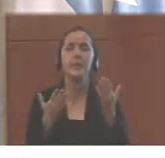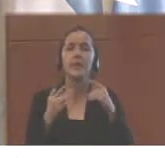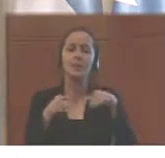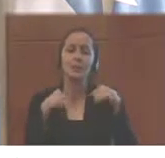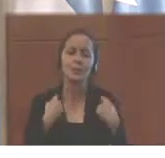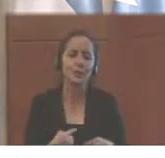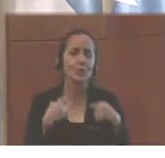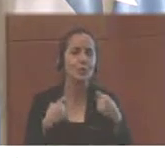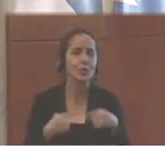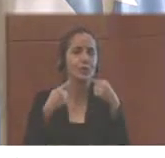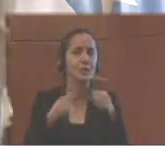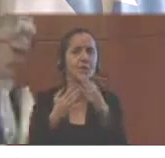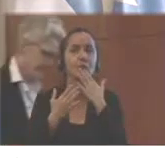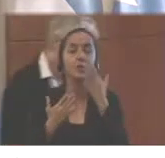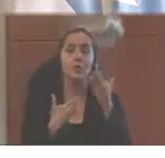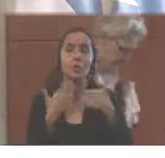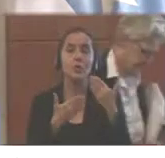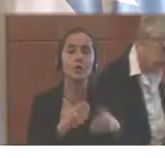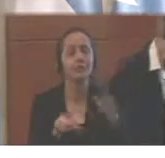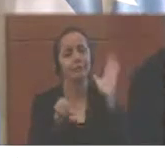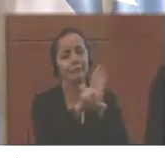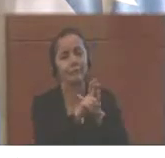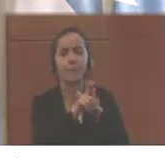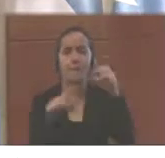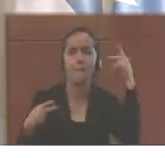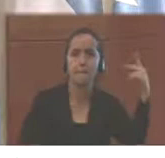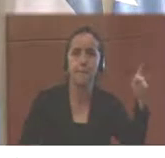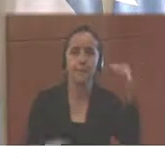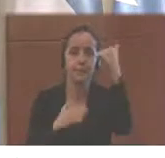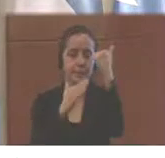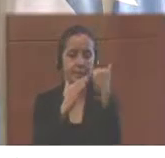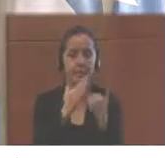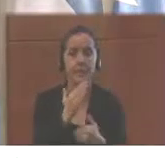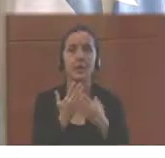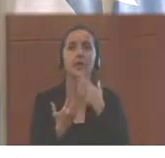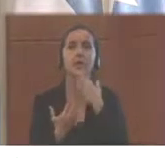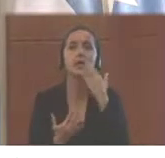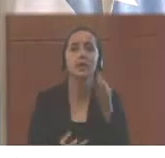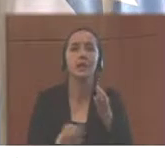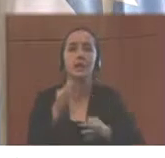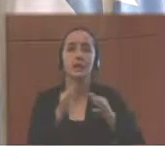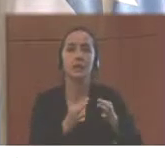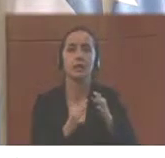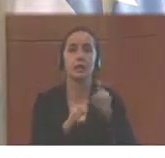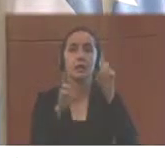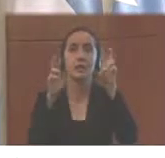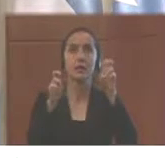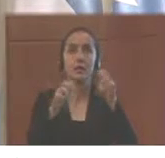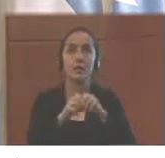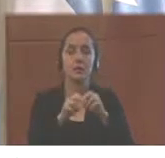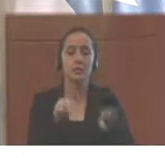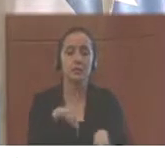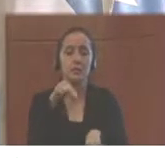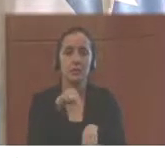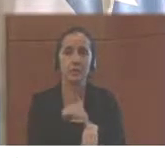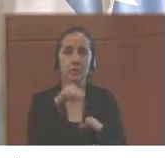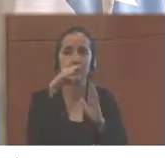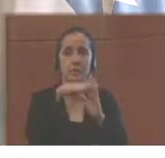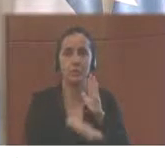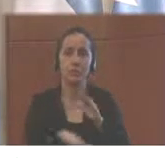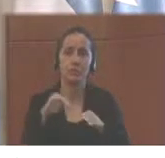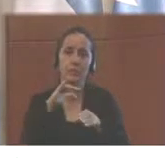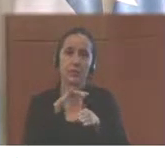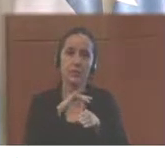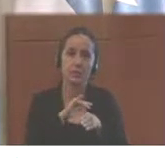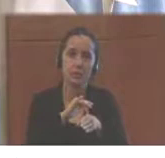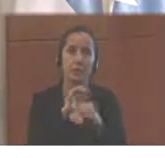a constant adaptation of laws and policies that consolidate the national systems for